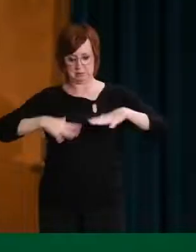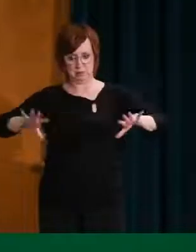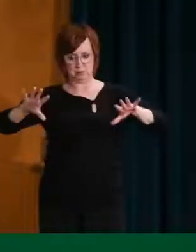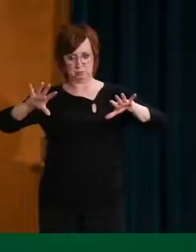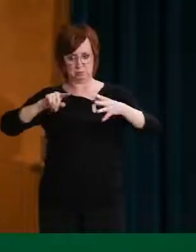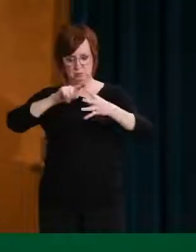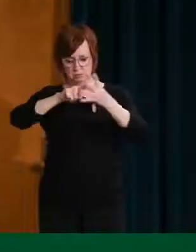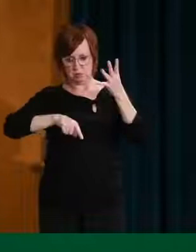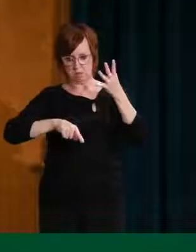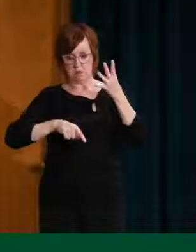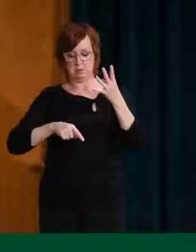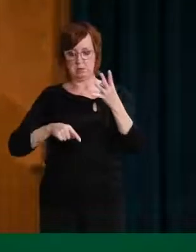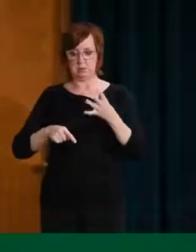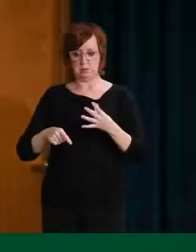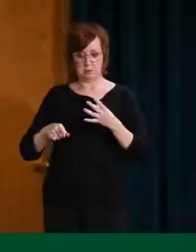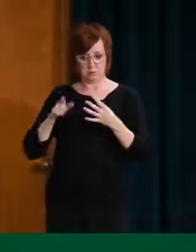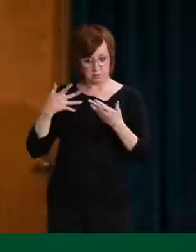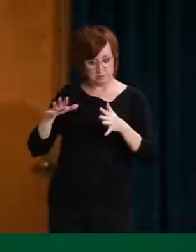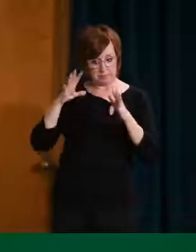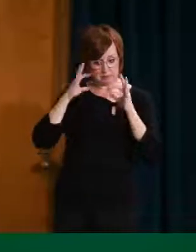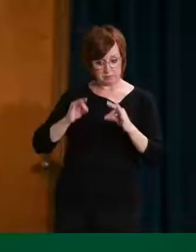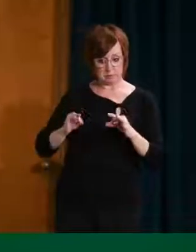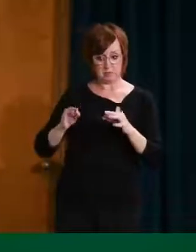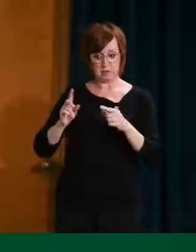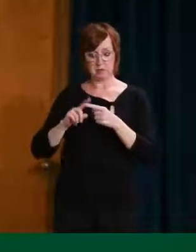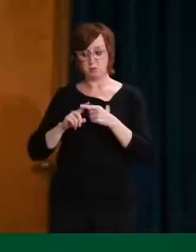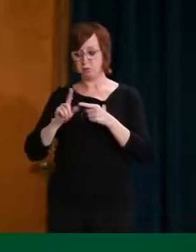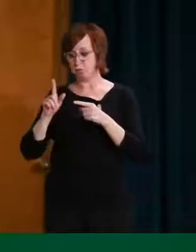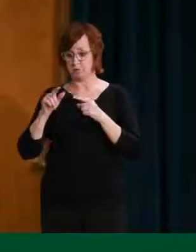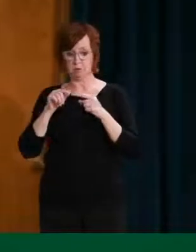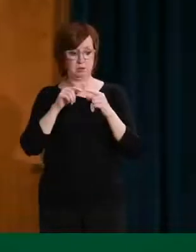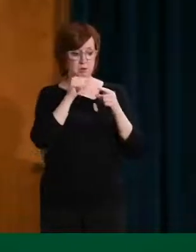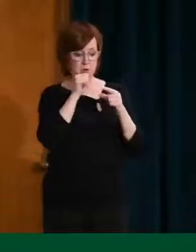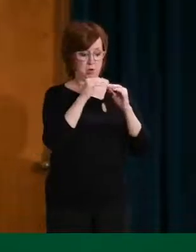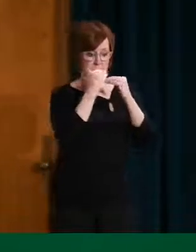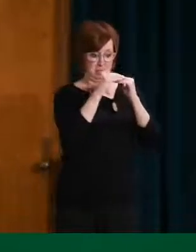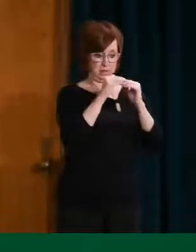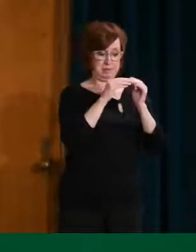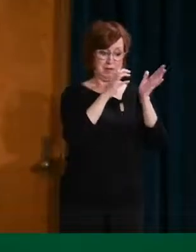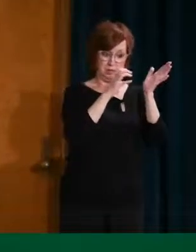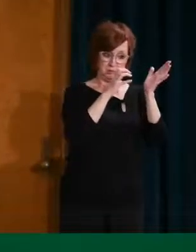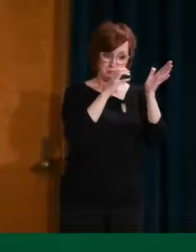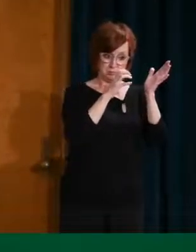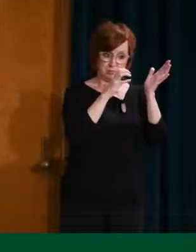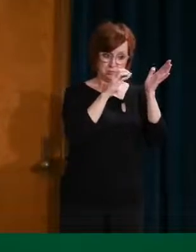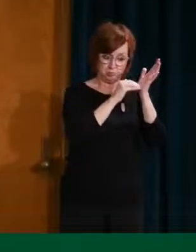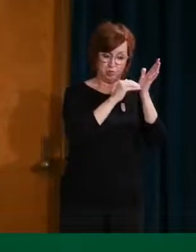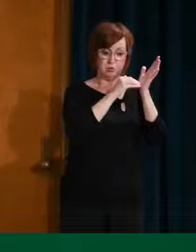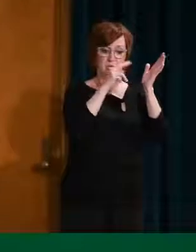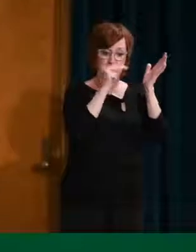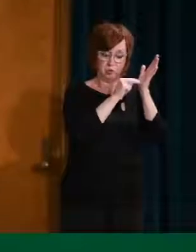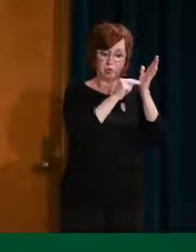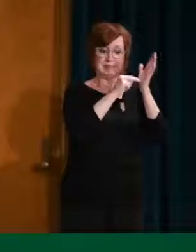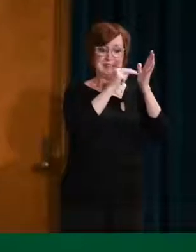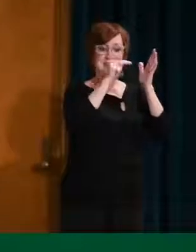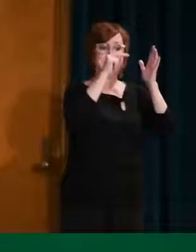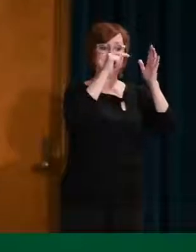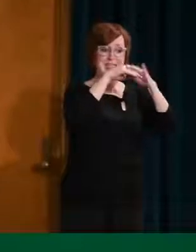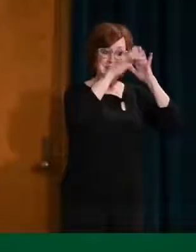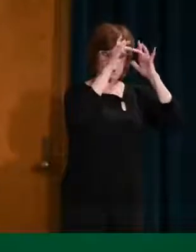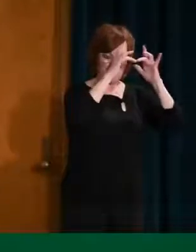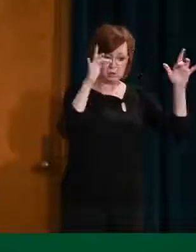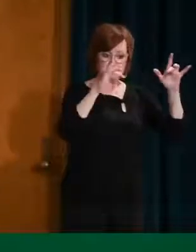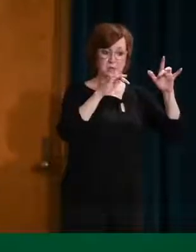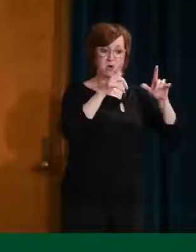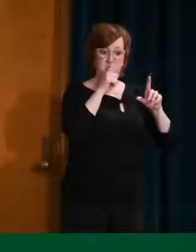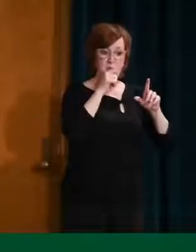to expand the usage, not just for someone that may be facing someone with respiratory difficulty, but just across the